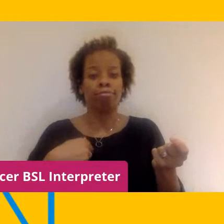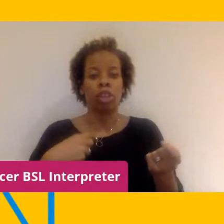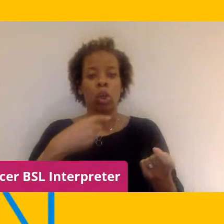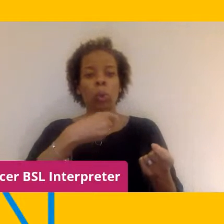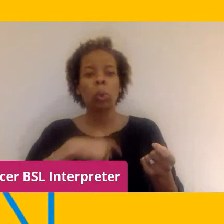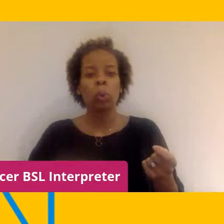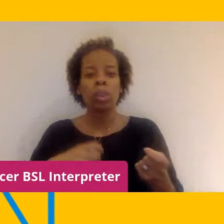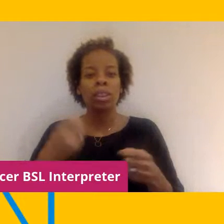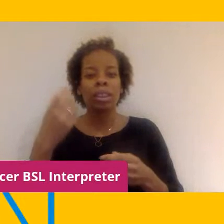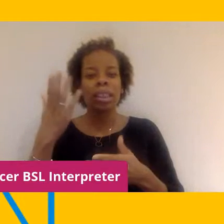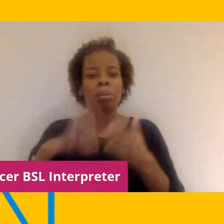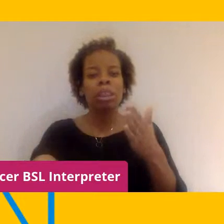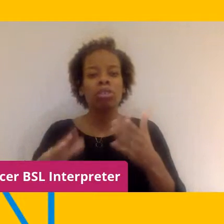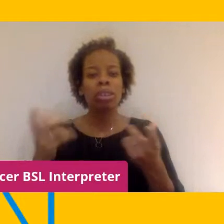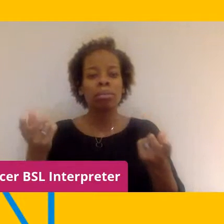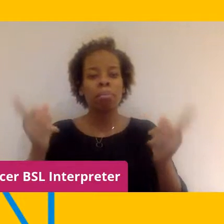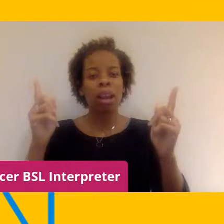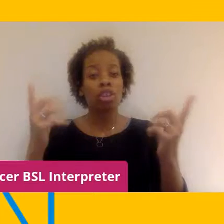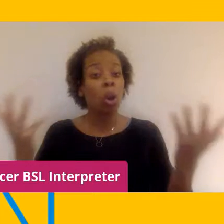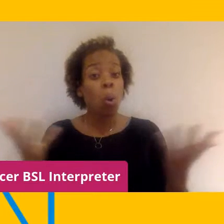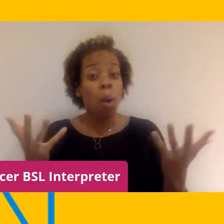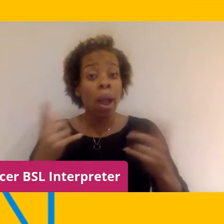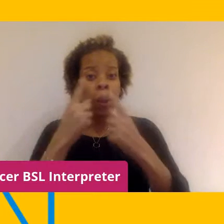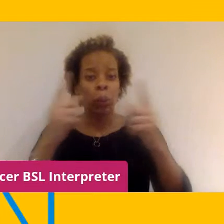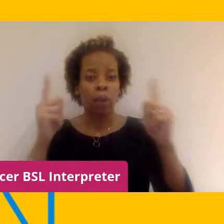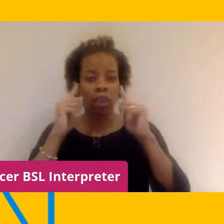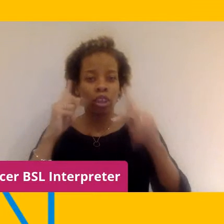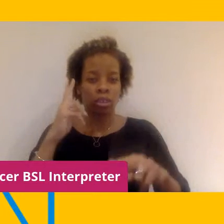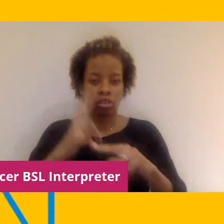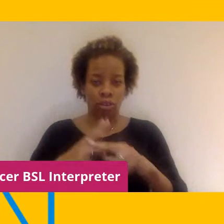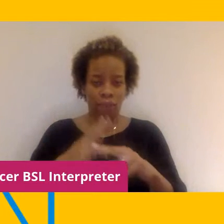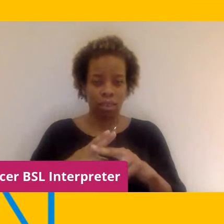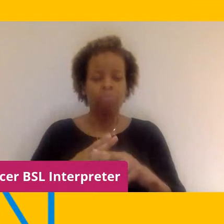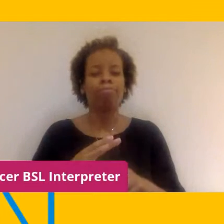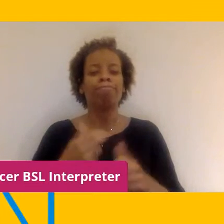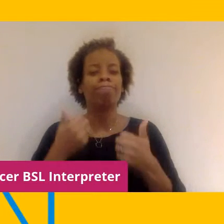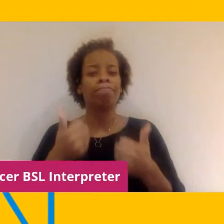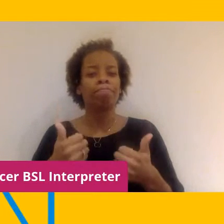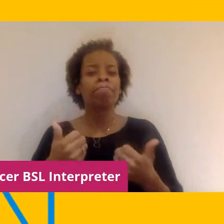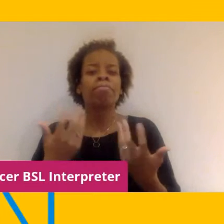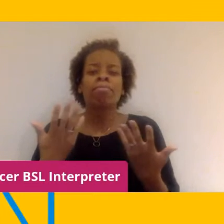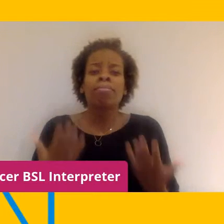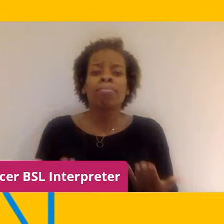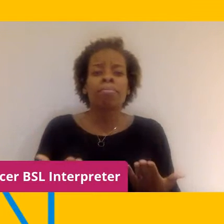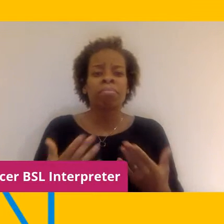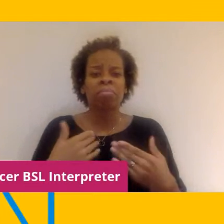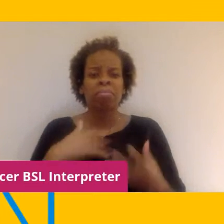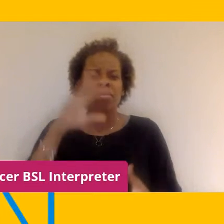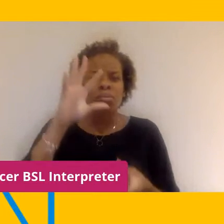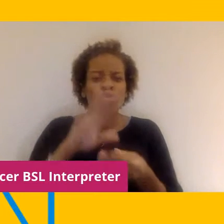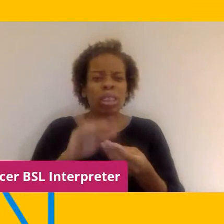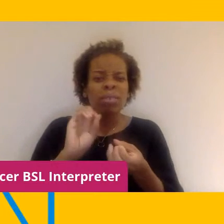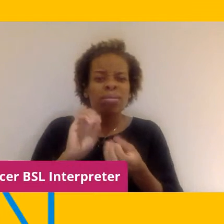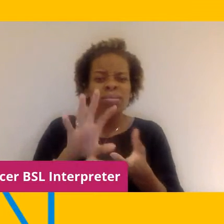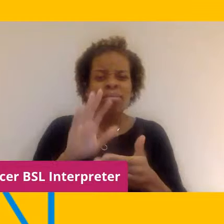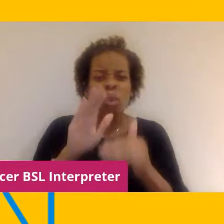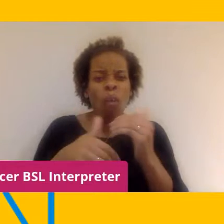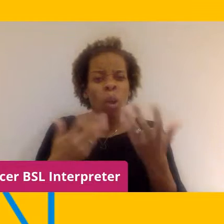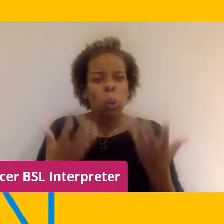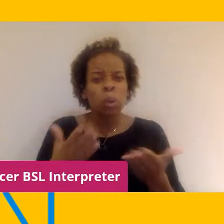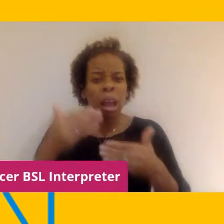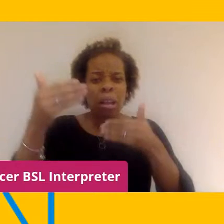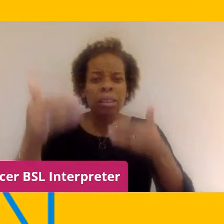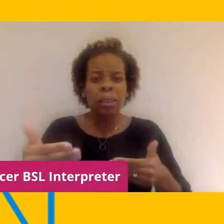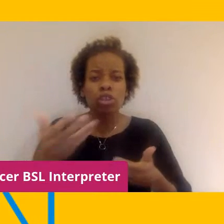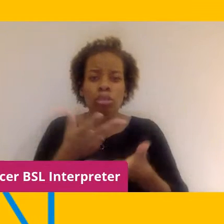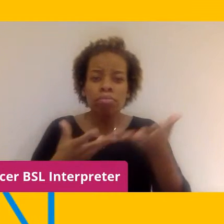Experience Manager at the University of Sheffield. I'm just going to give you a brief overview of what today's webinar is going to consist of and